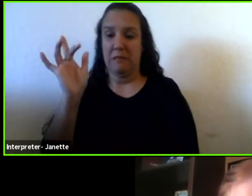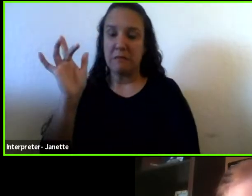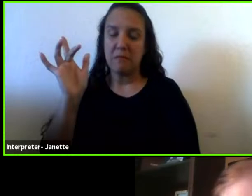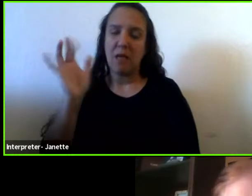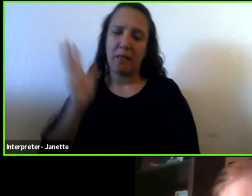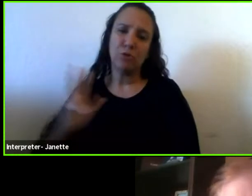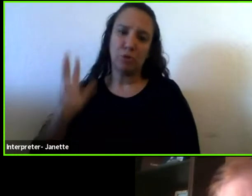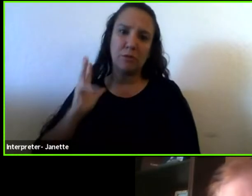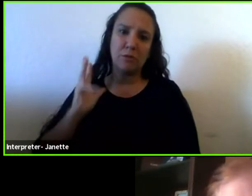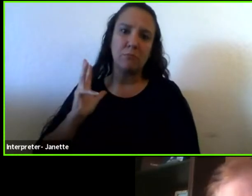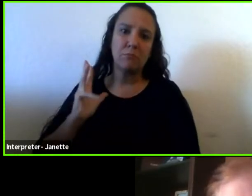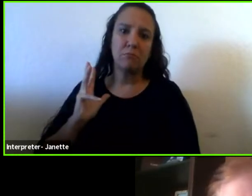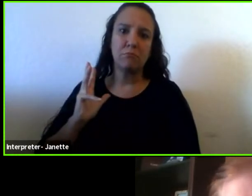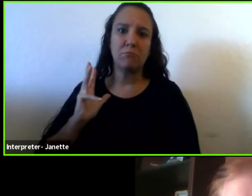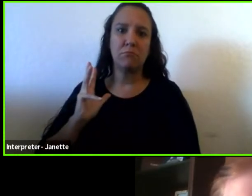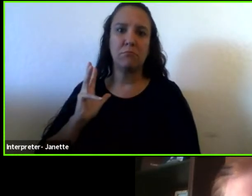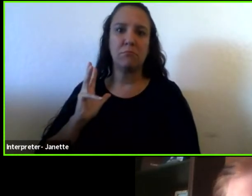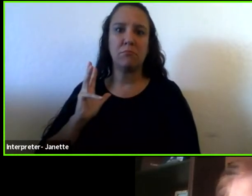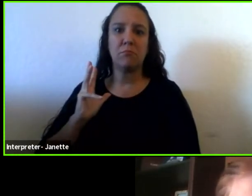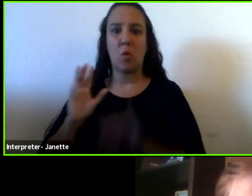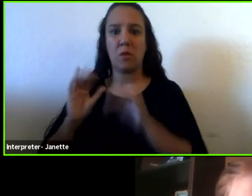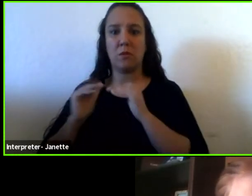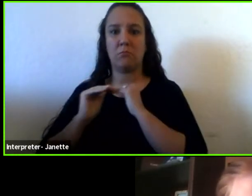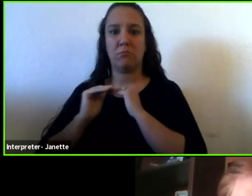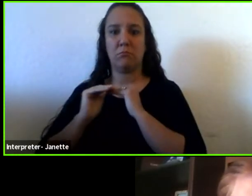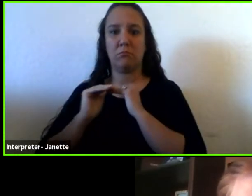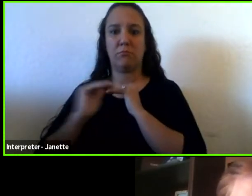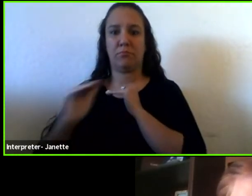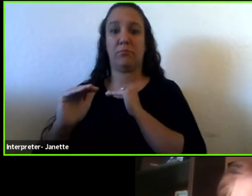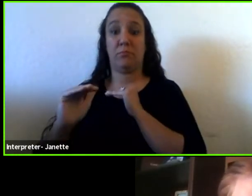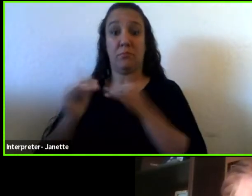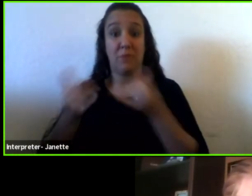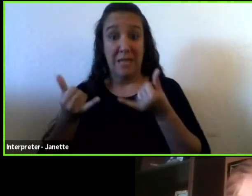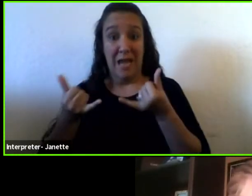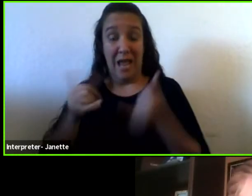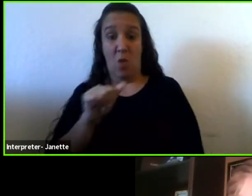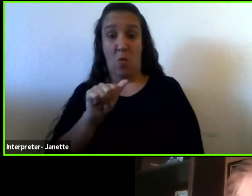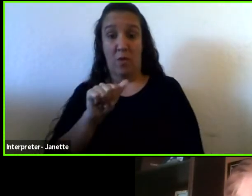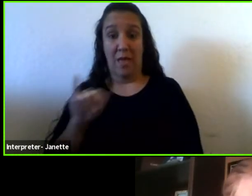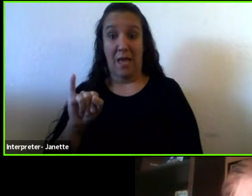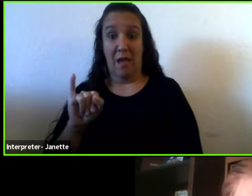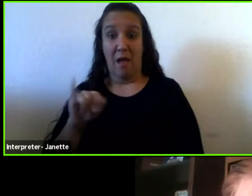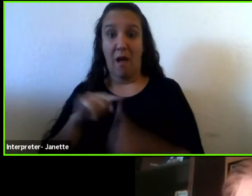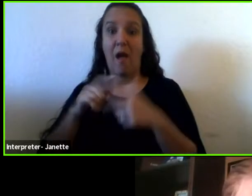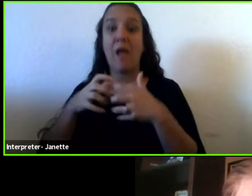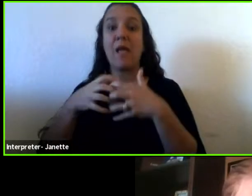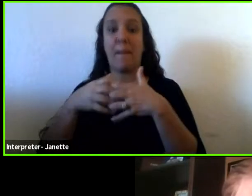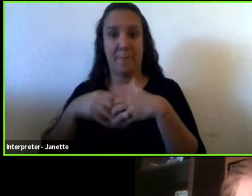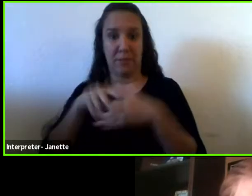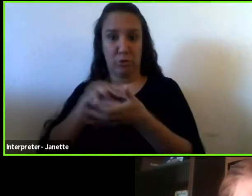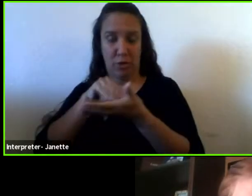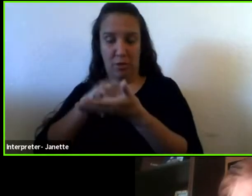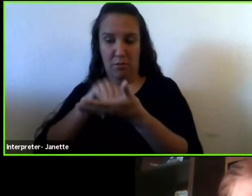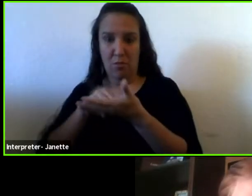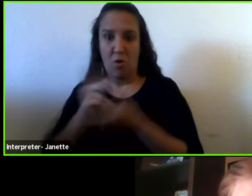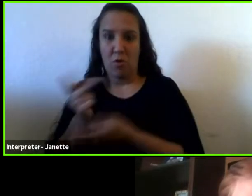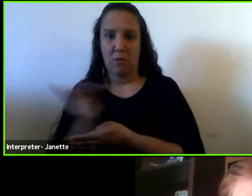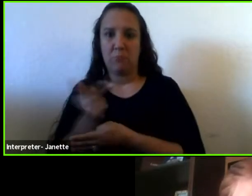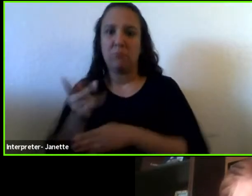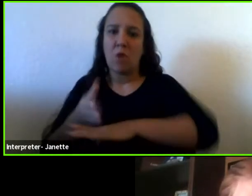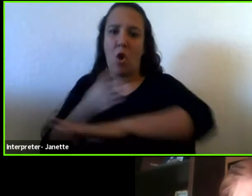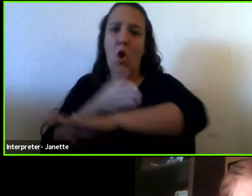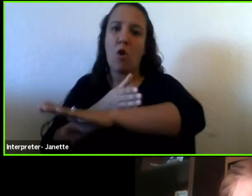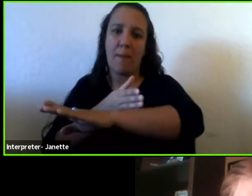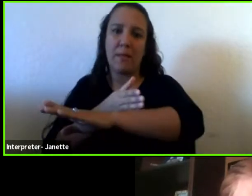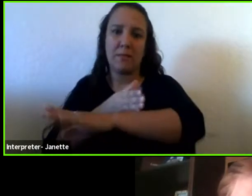traditionally was sort of fixed. Well, now with AI and with machine learning, augmenting